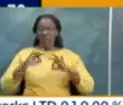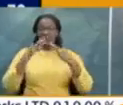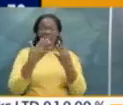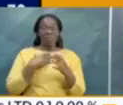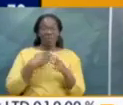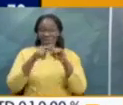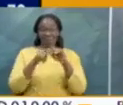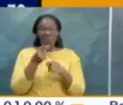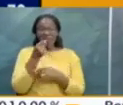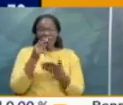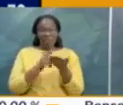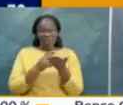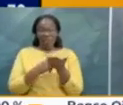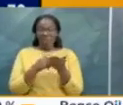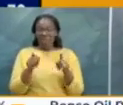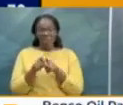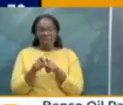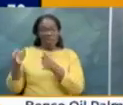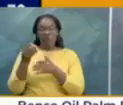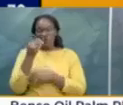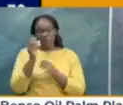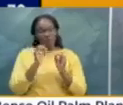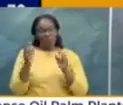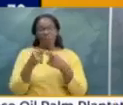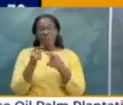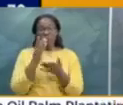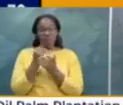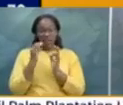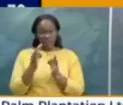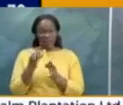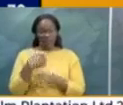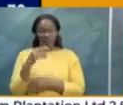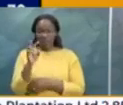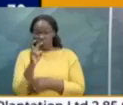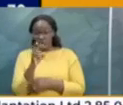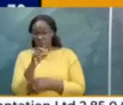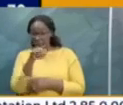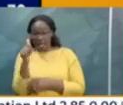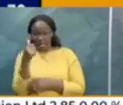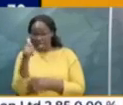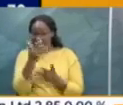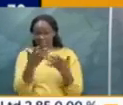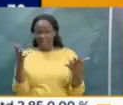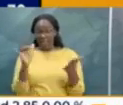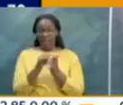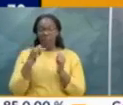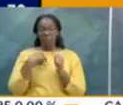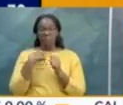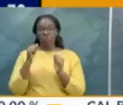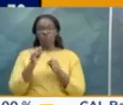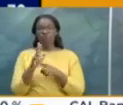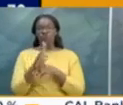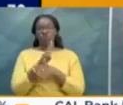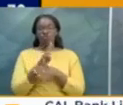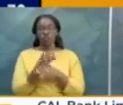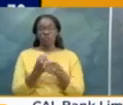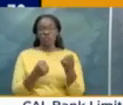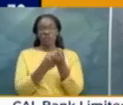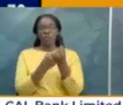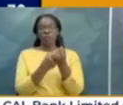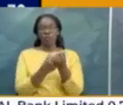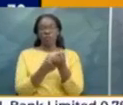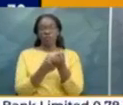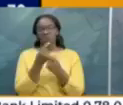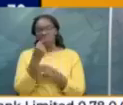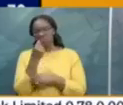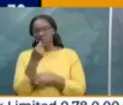peanut butter as a meal food. Yeah. But at least if I'm looking for any item that I can use to substitute a few more items for